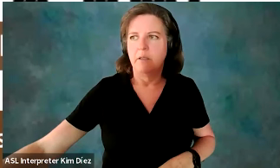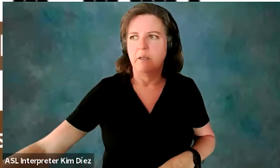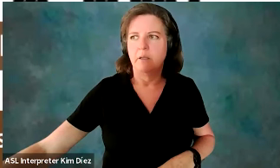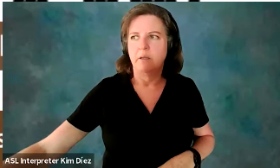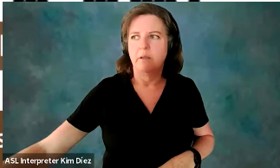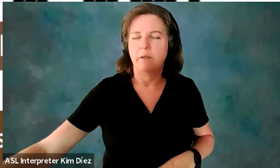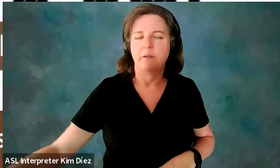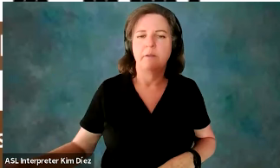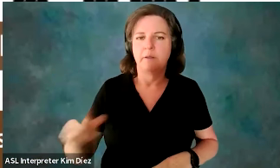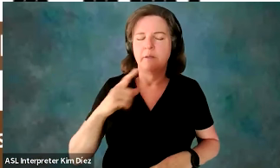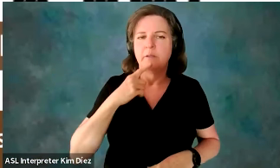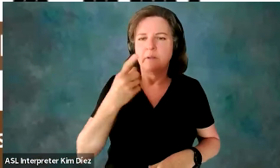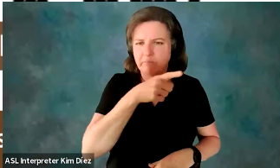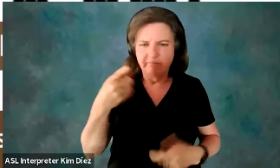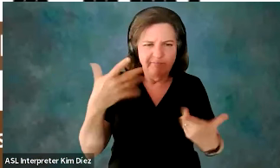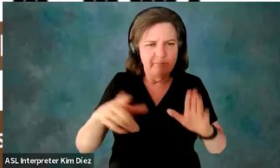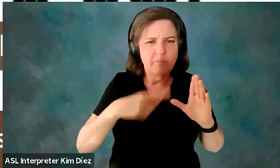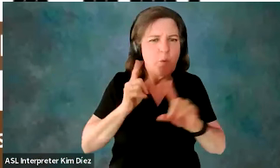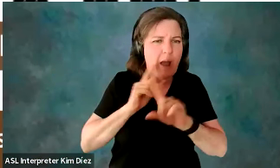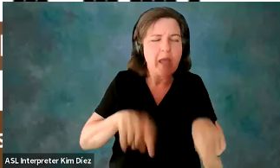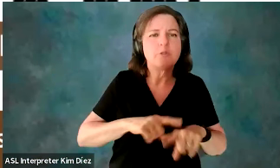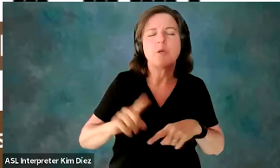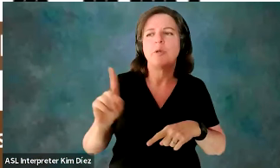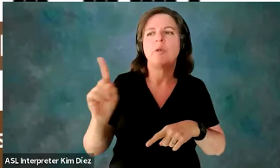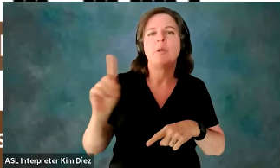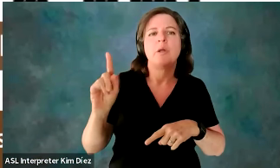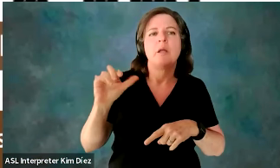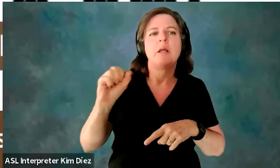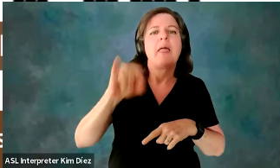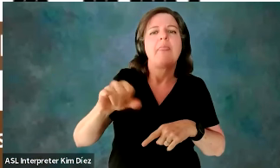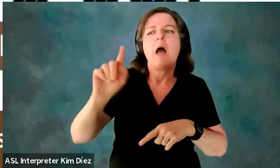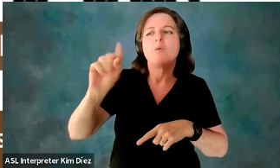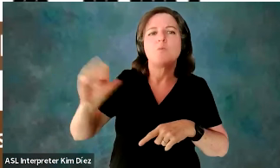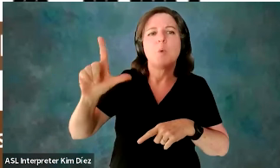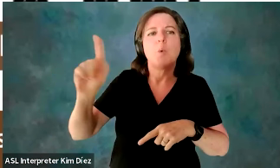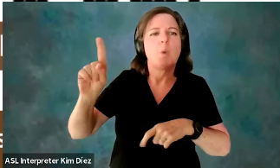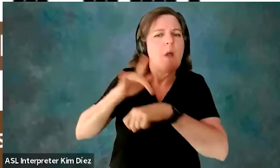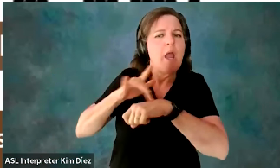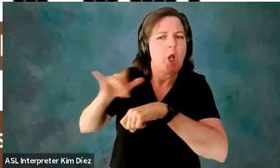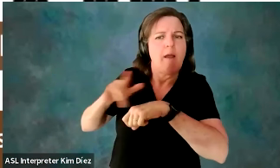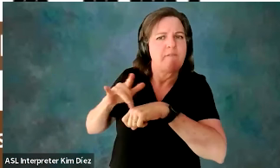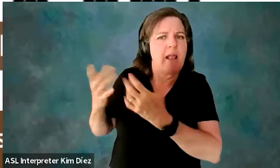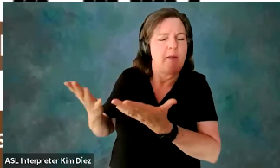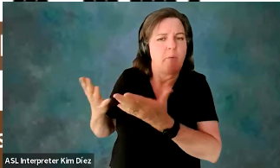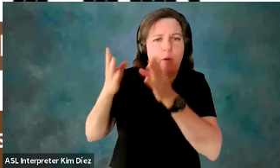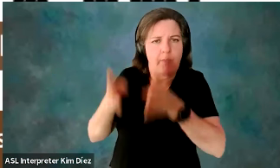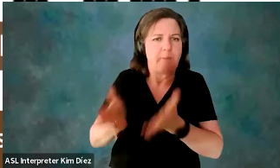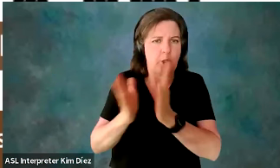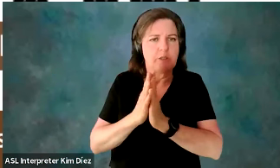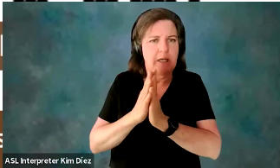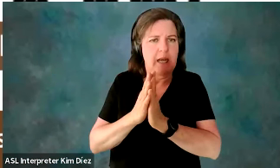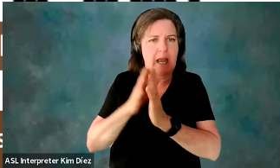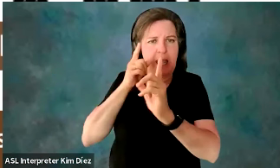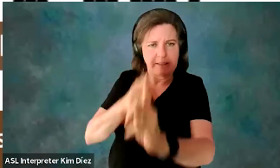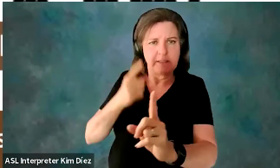Some have been already answered, but it's where is this available, the tool?